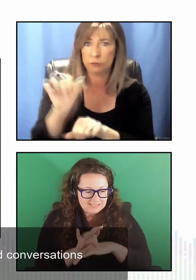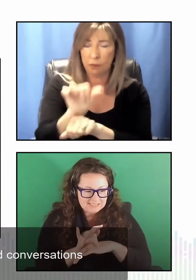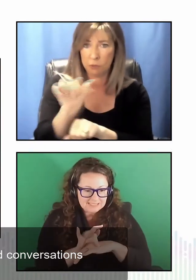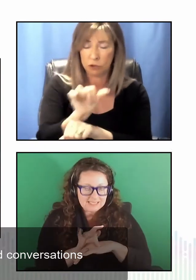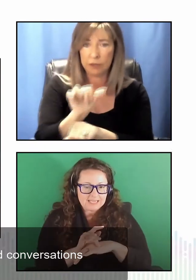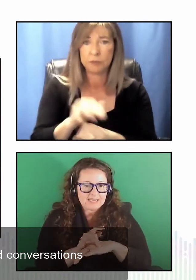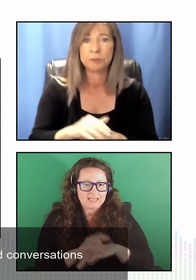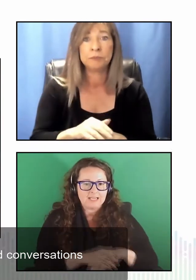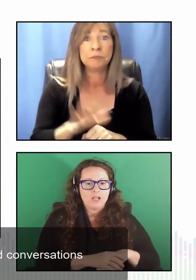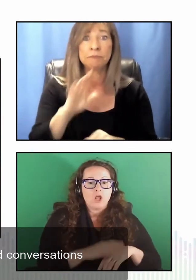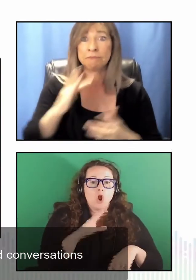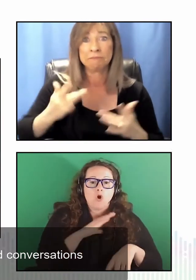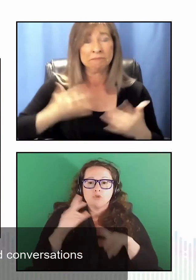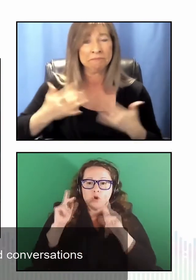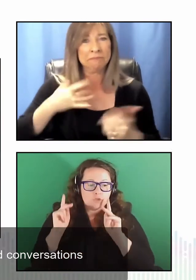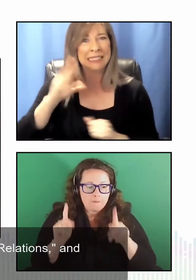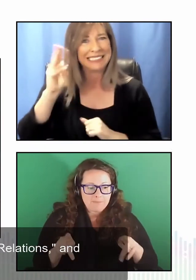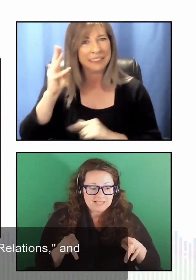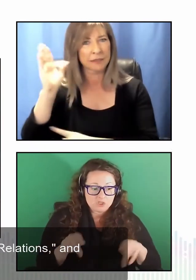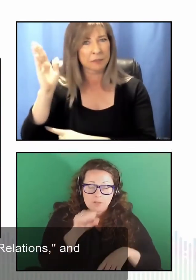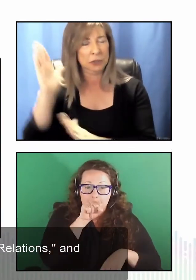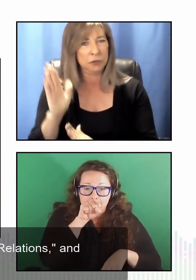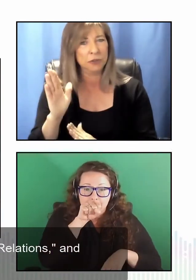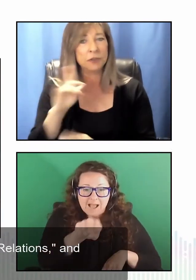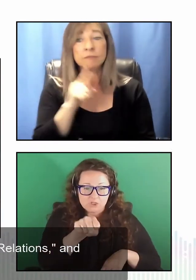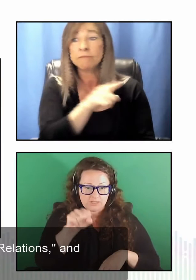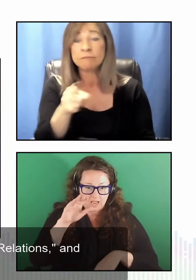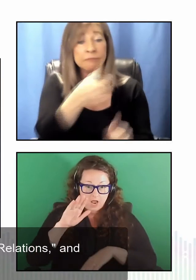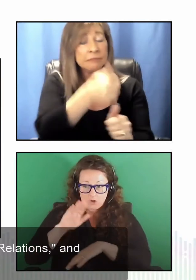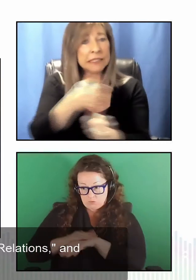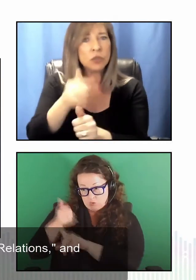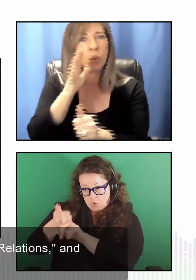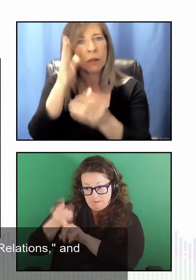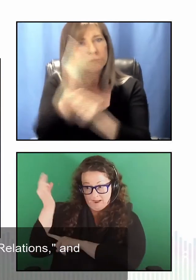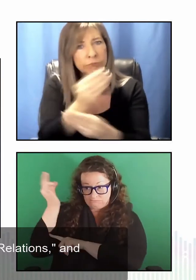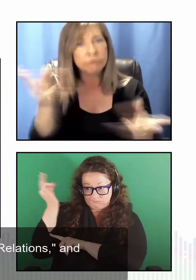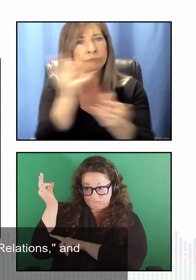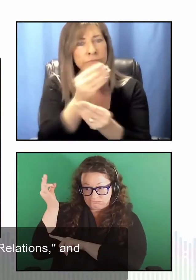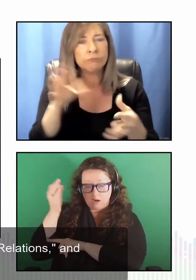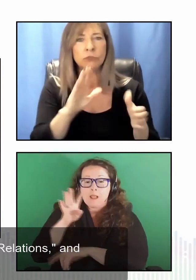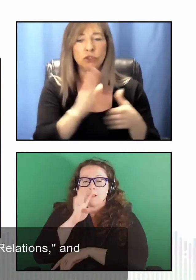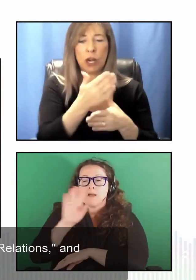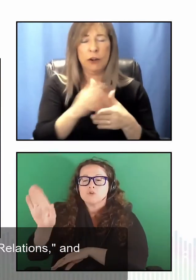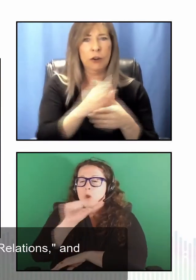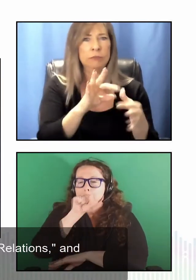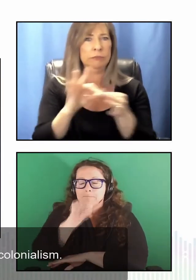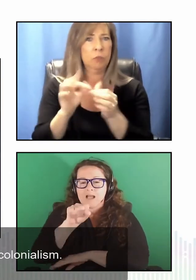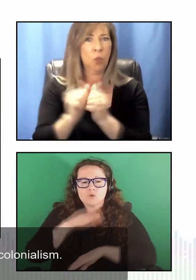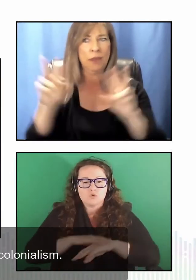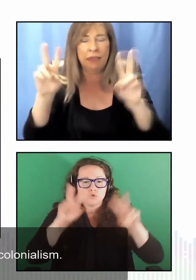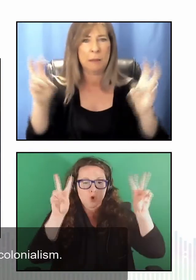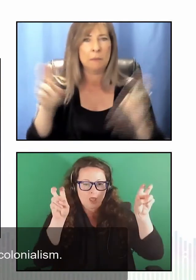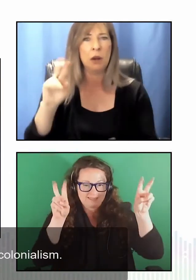share insights and lead conversations on this year's Congress theme of Northern relations and ongoing conversations